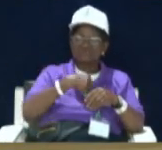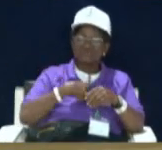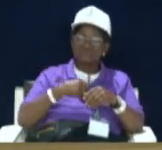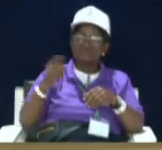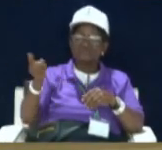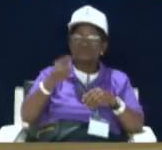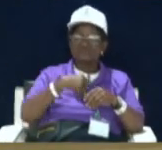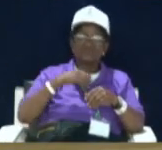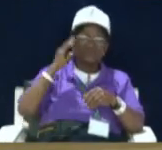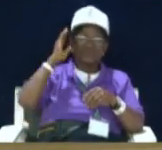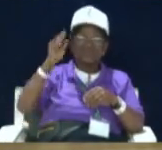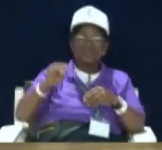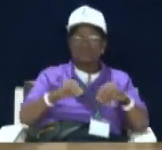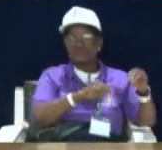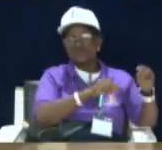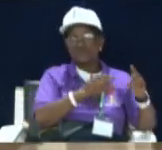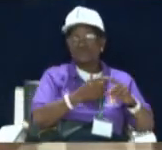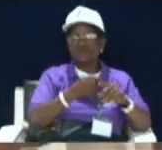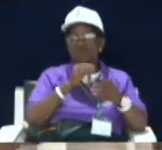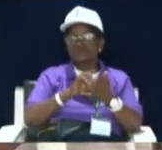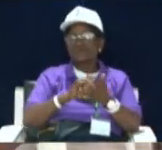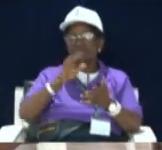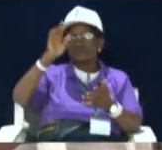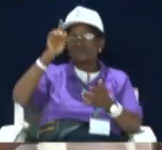You will move from glory to glory,